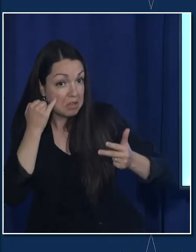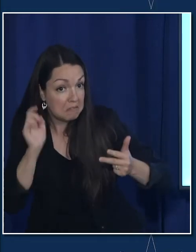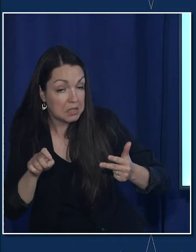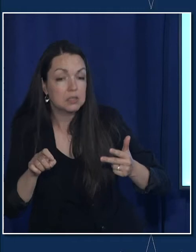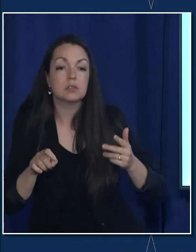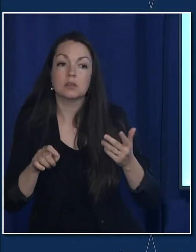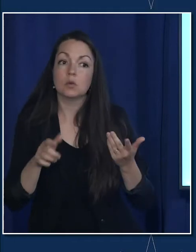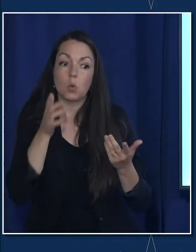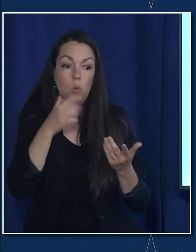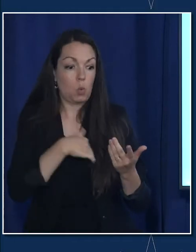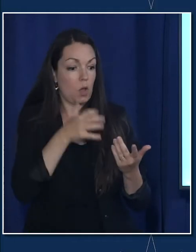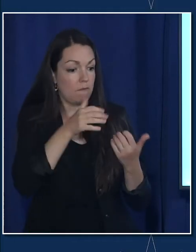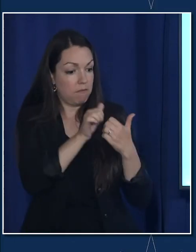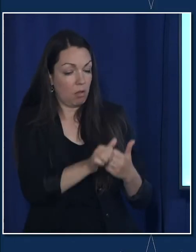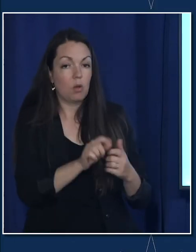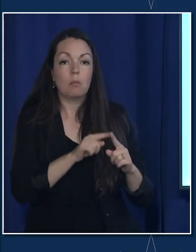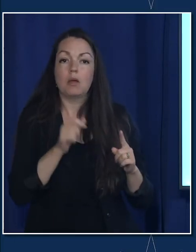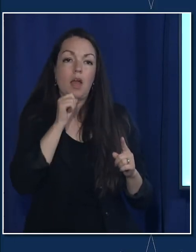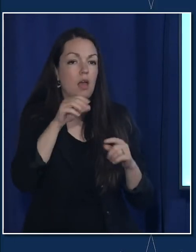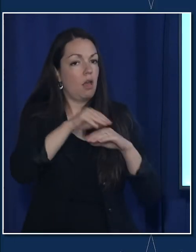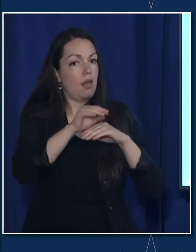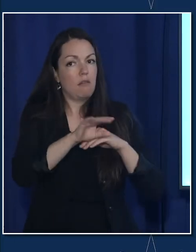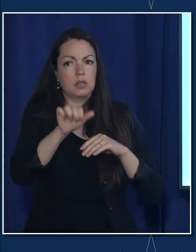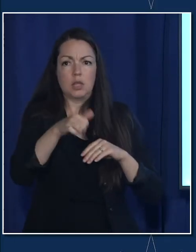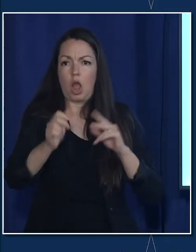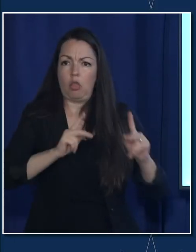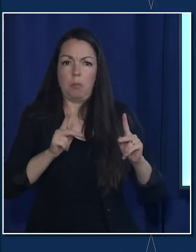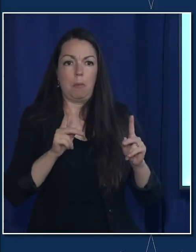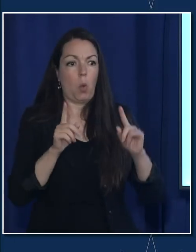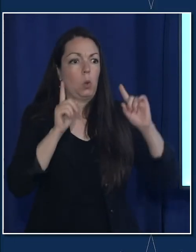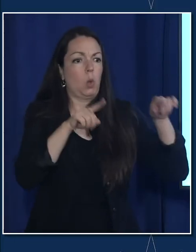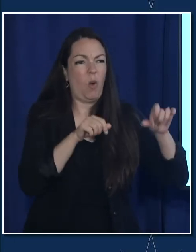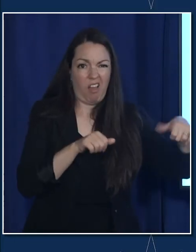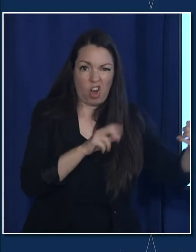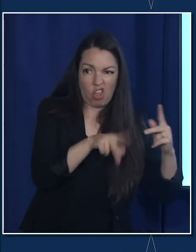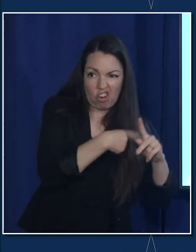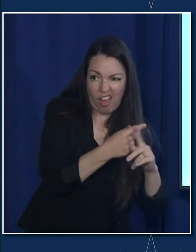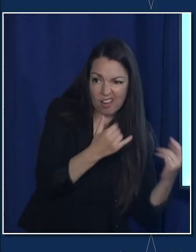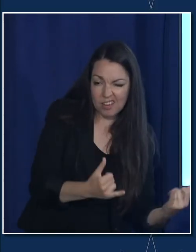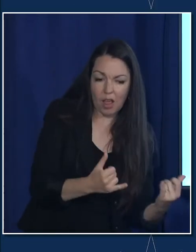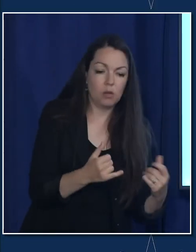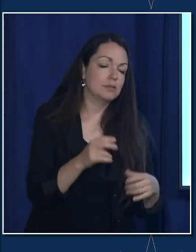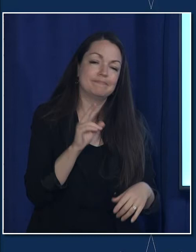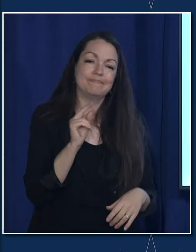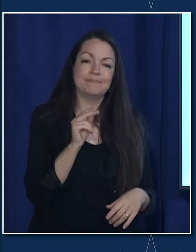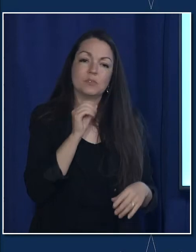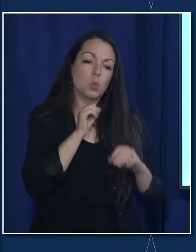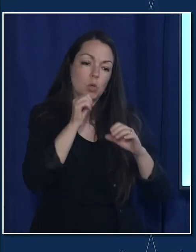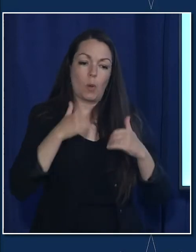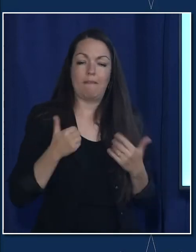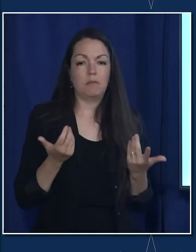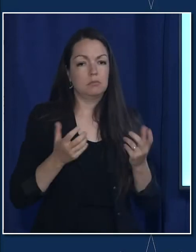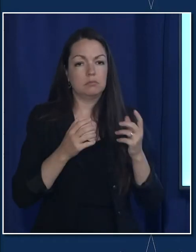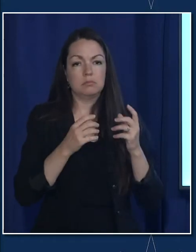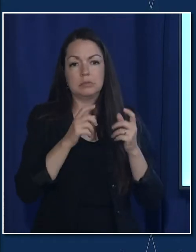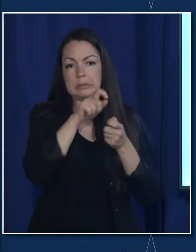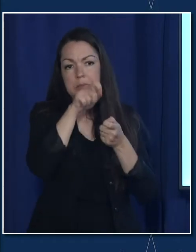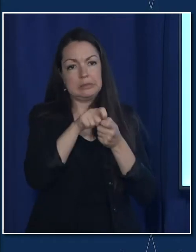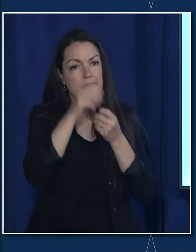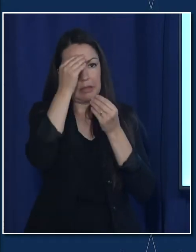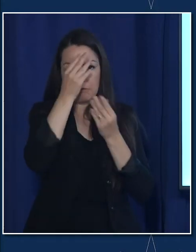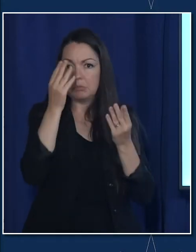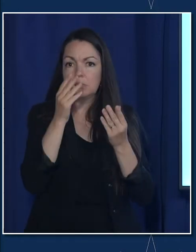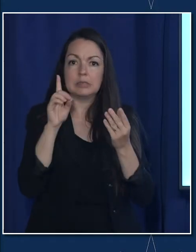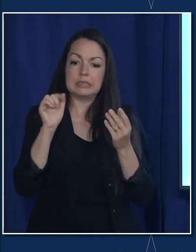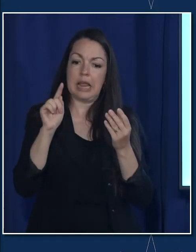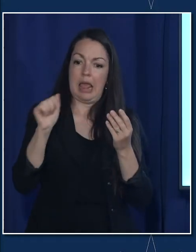not advise people to be going out and trying to get a second dose of another kind at this point. There's just not the data to support it. And there haven't been studies